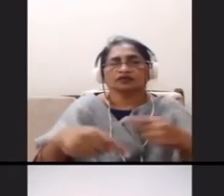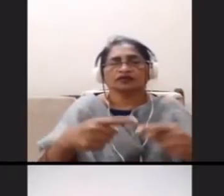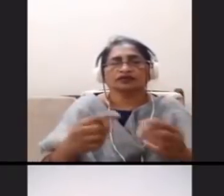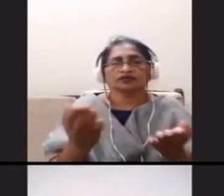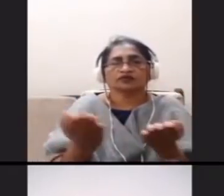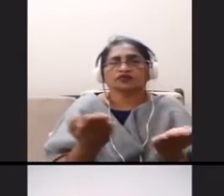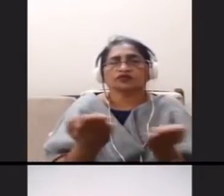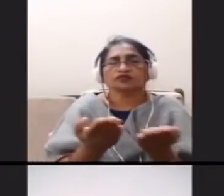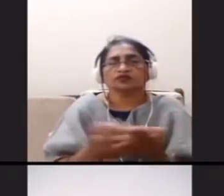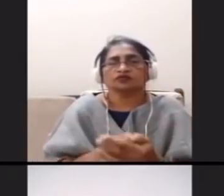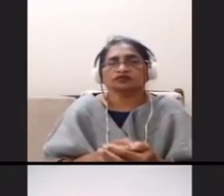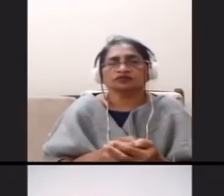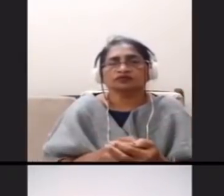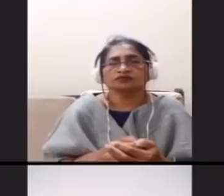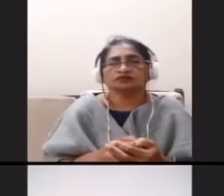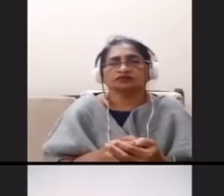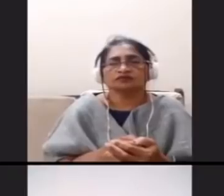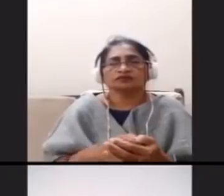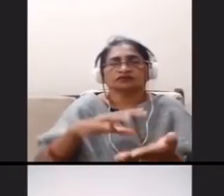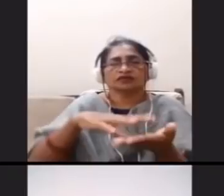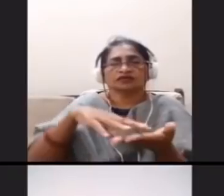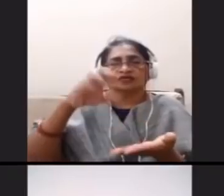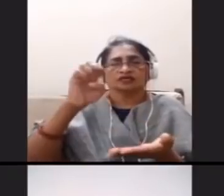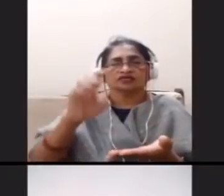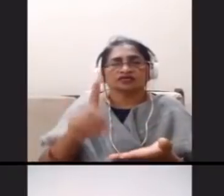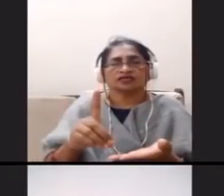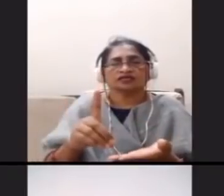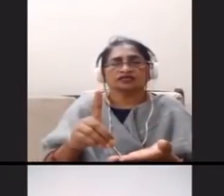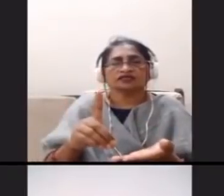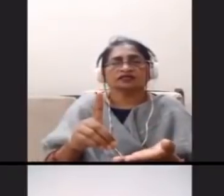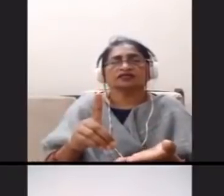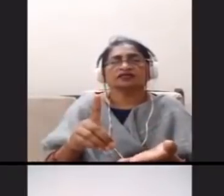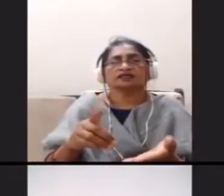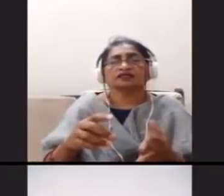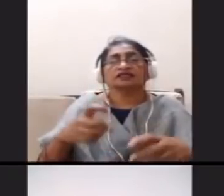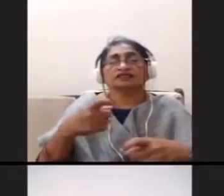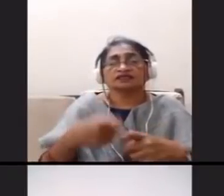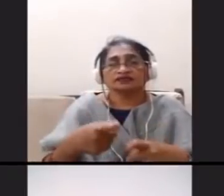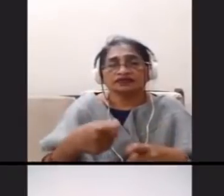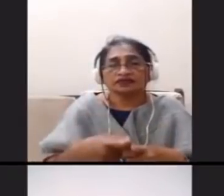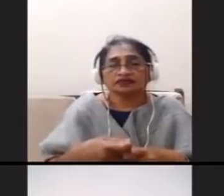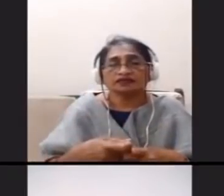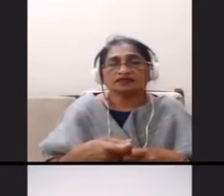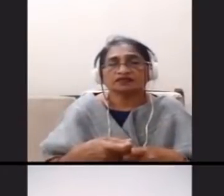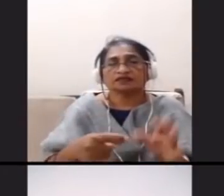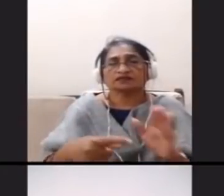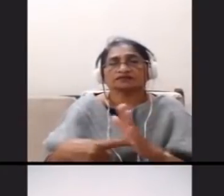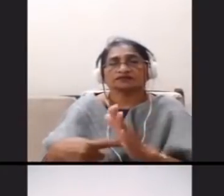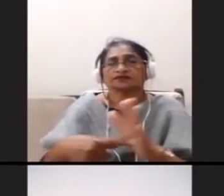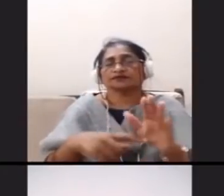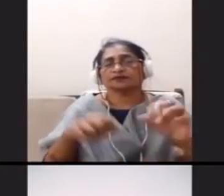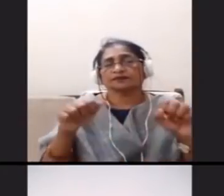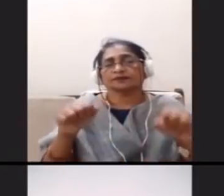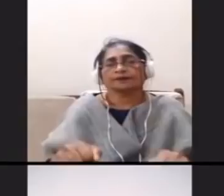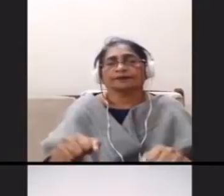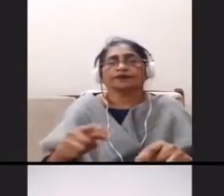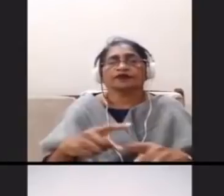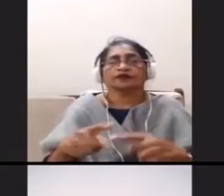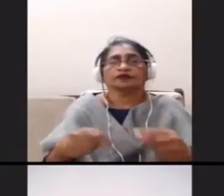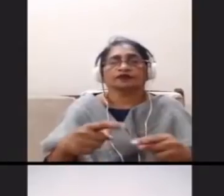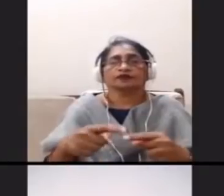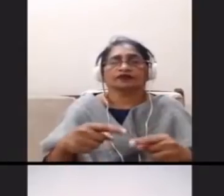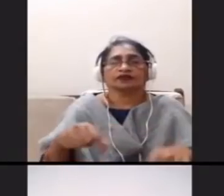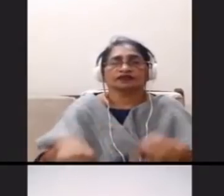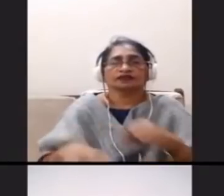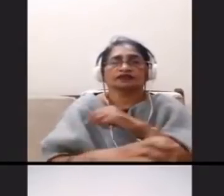said, education is indeed a great equalizer. So how do we make sure that then children with disabilities who, like in my country, Kenya,